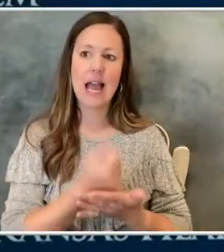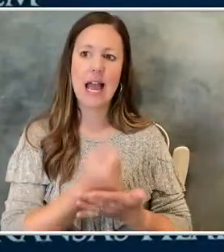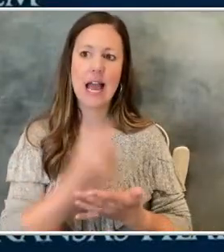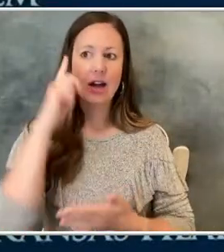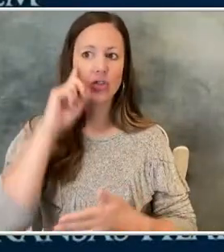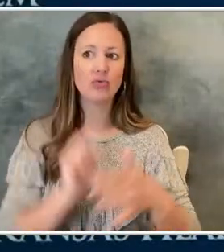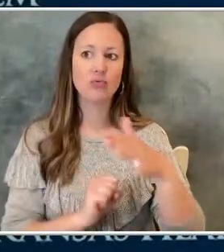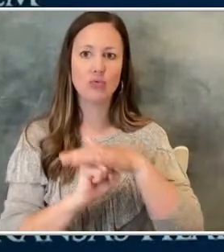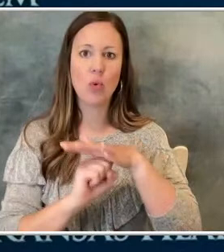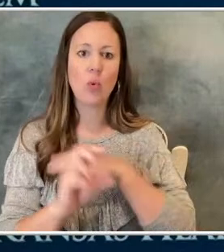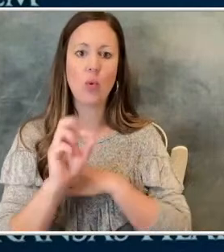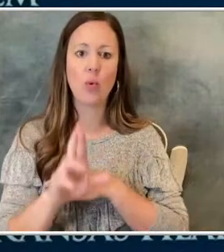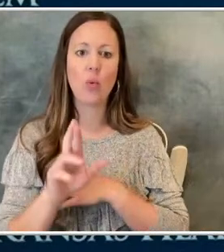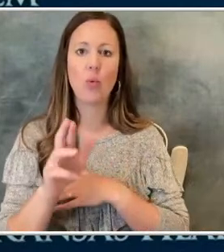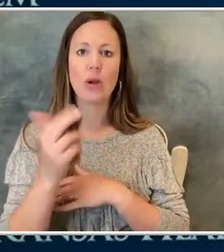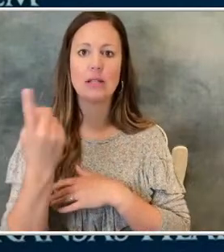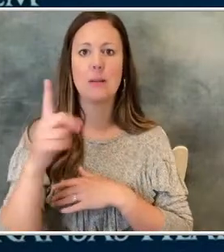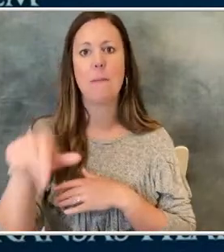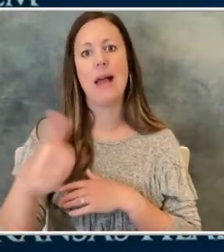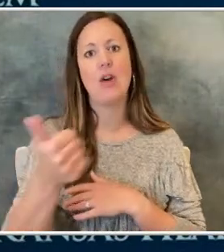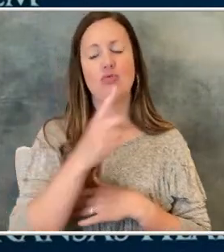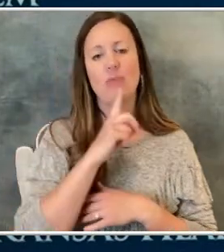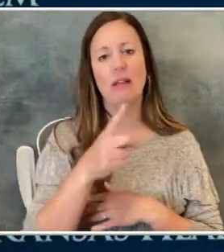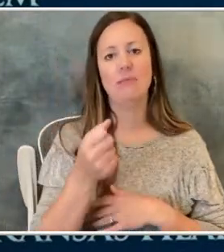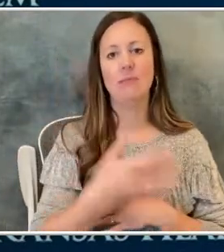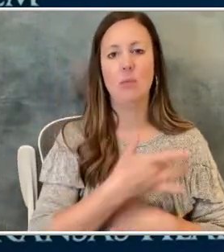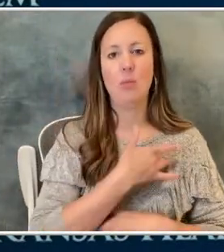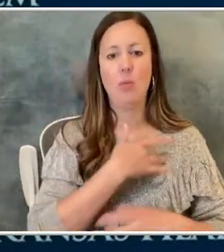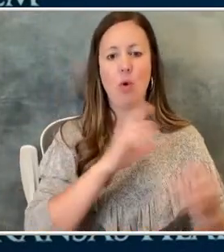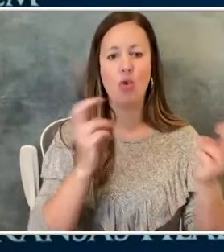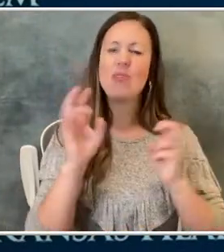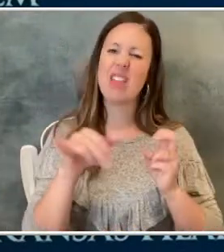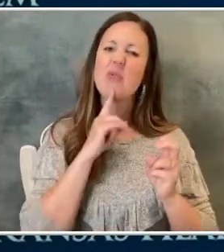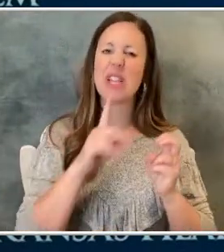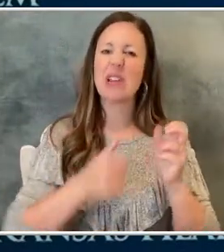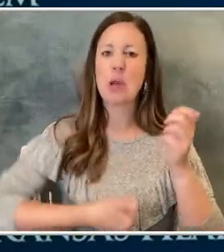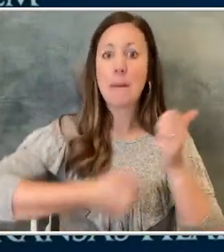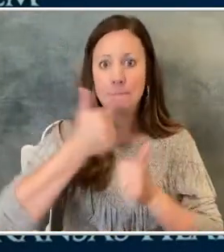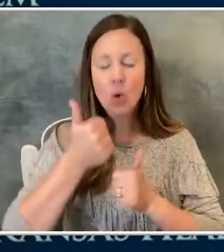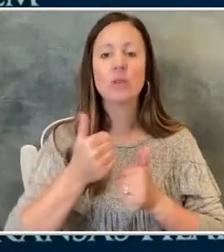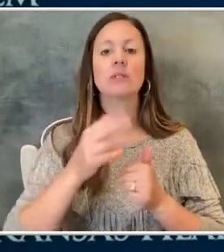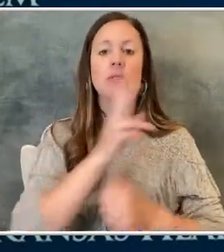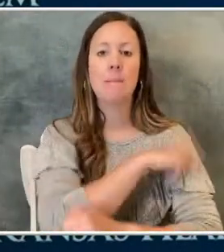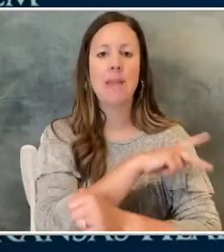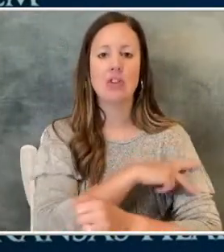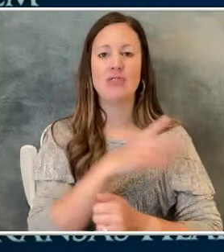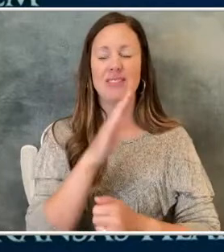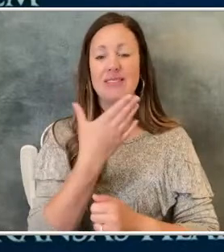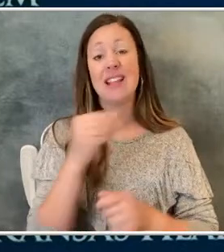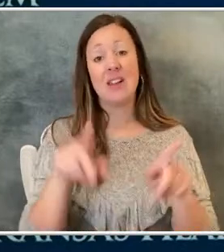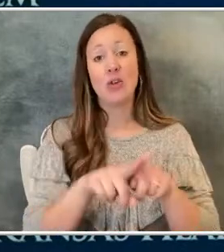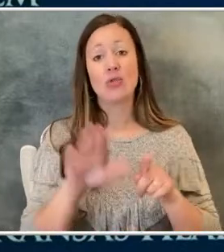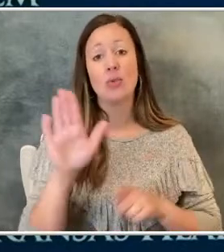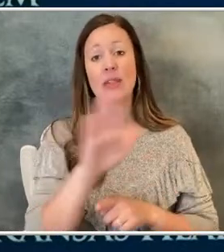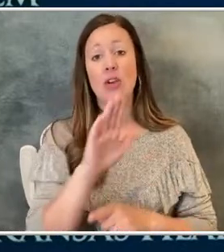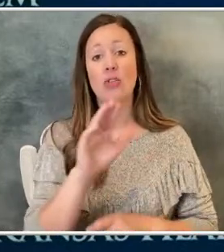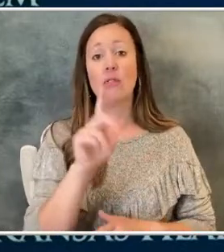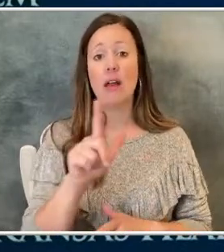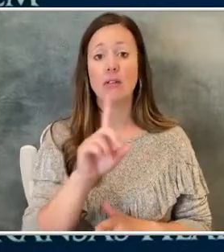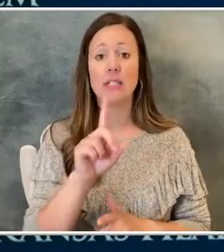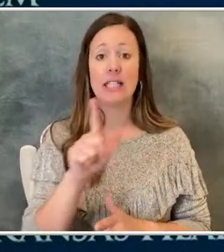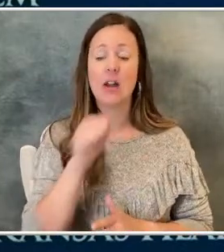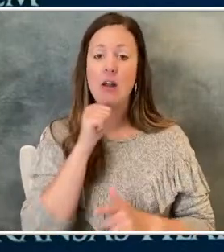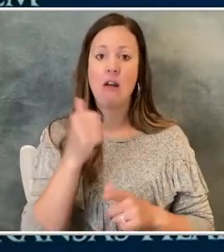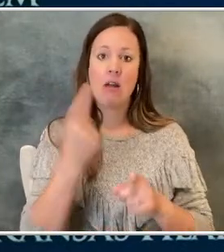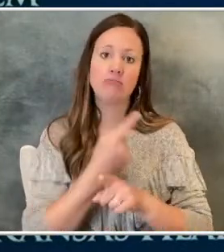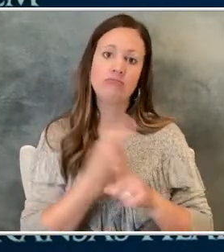arterial disease. And those are 90-some-odd% of the patients we treat, and their LDLs are not at the level needed to be for control and